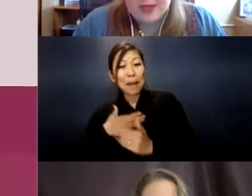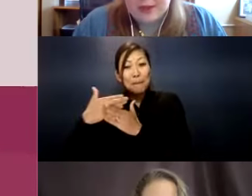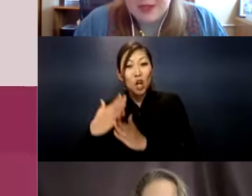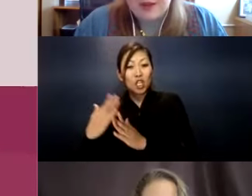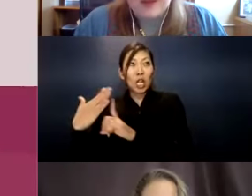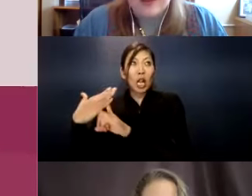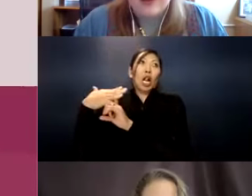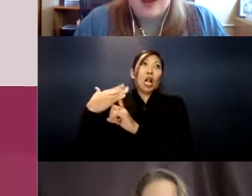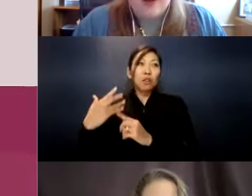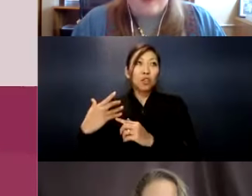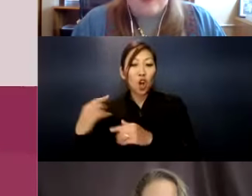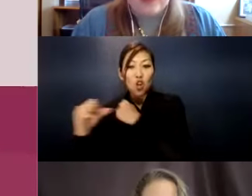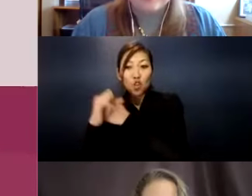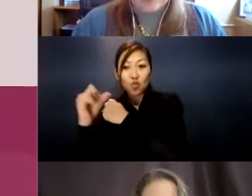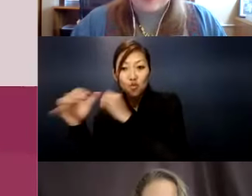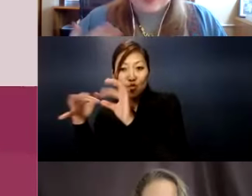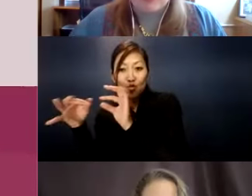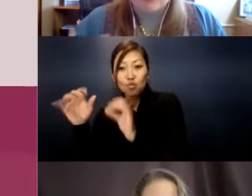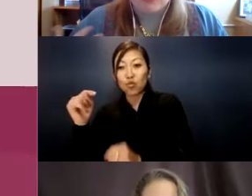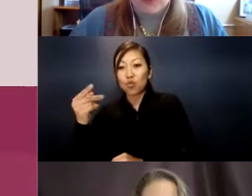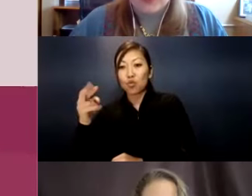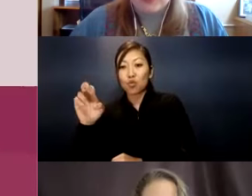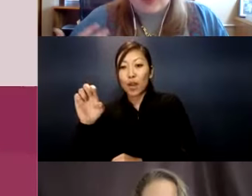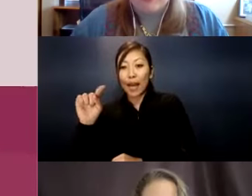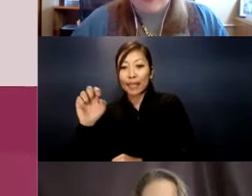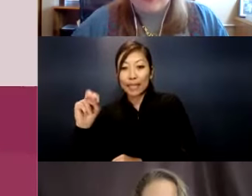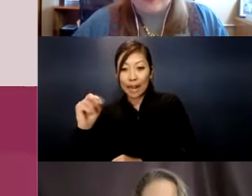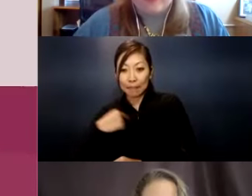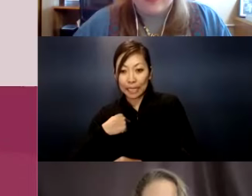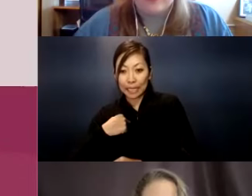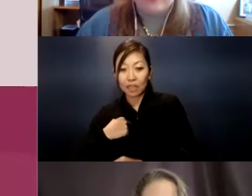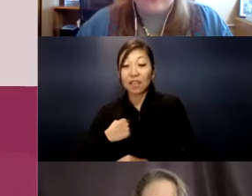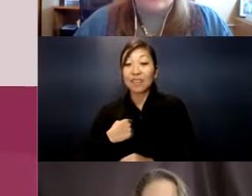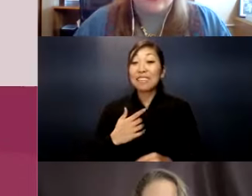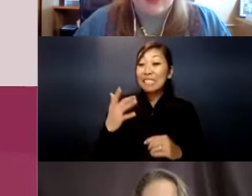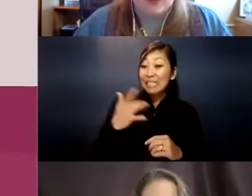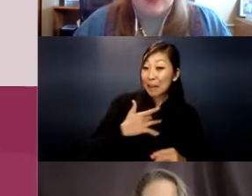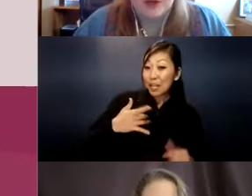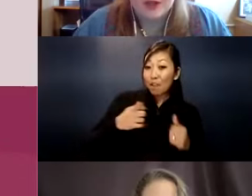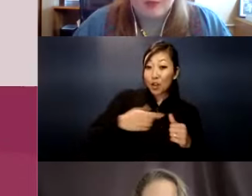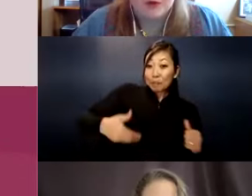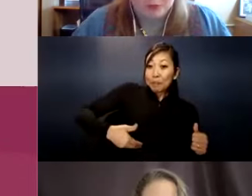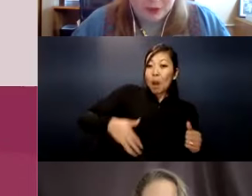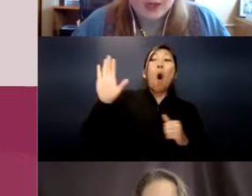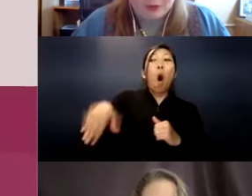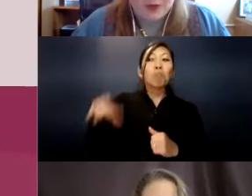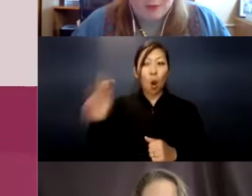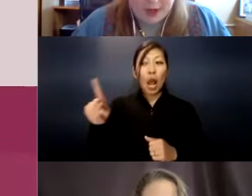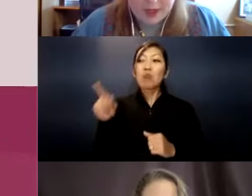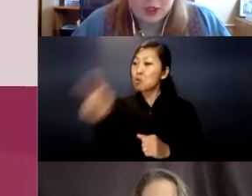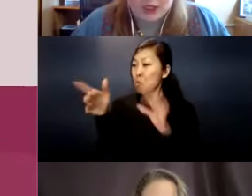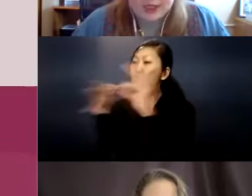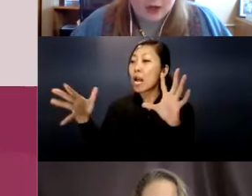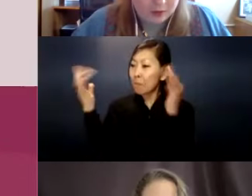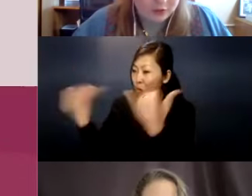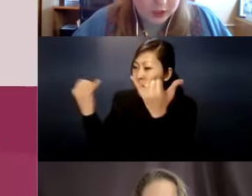or threatening me. A lot of times what we want to do, our first instinct is to say, okay, we're going to break up. You're going to break up with them,